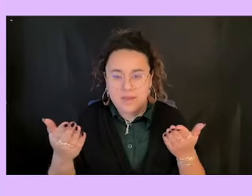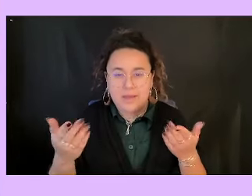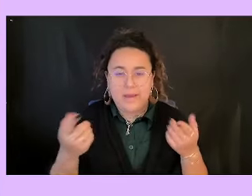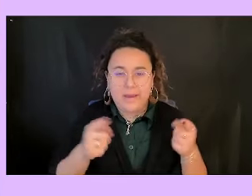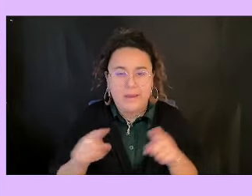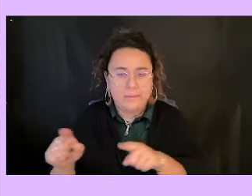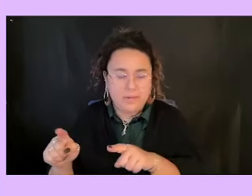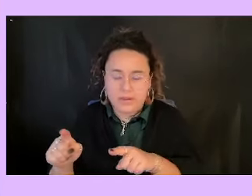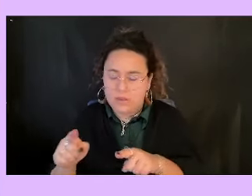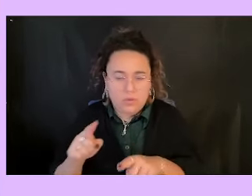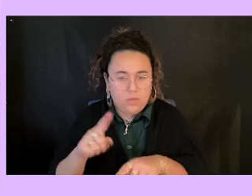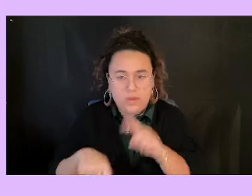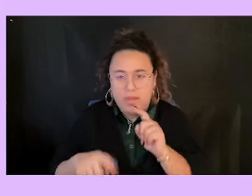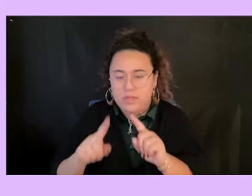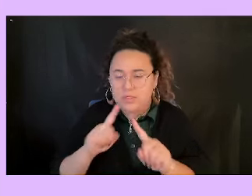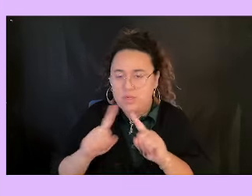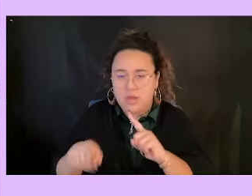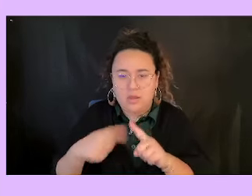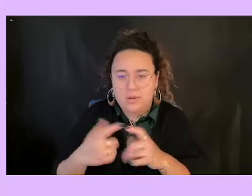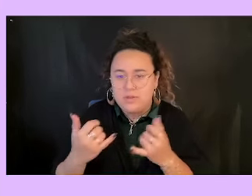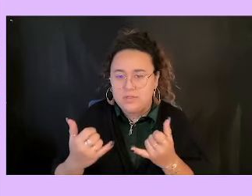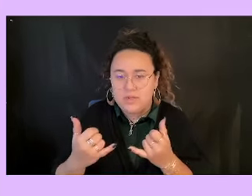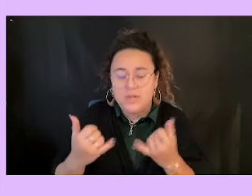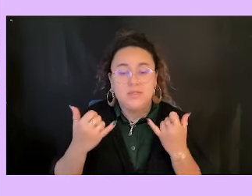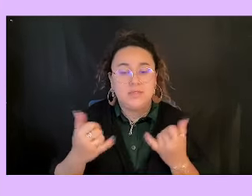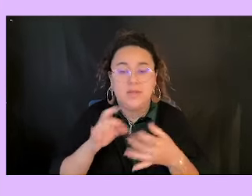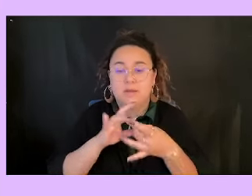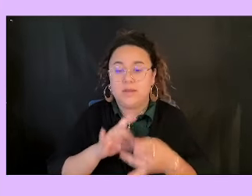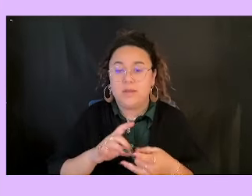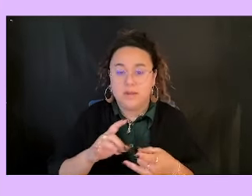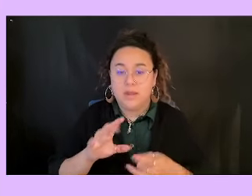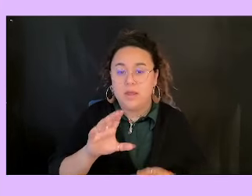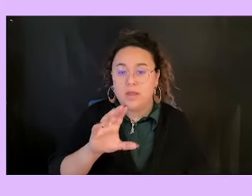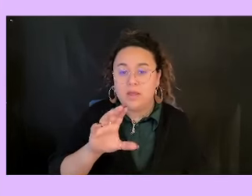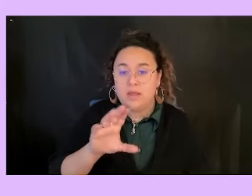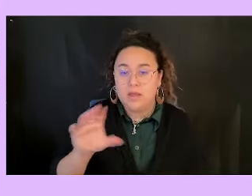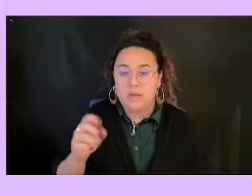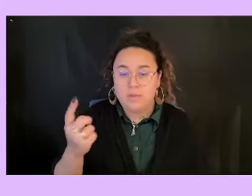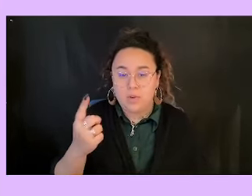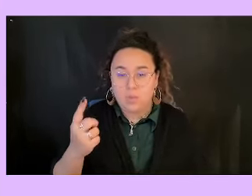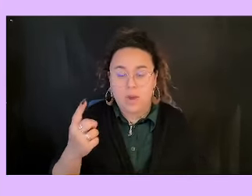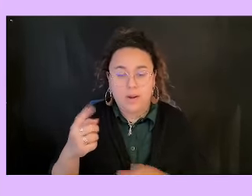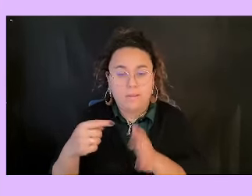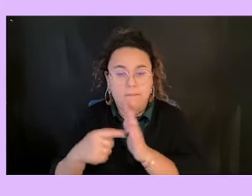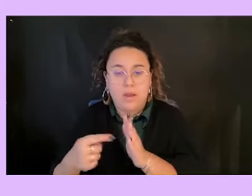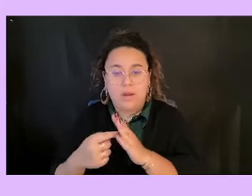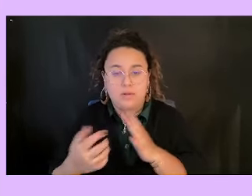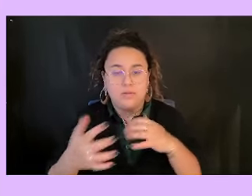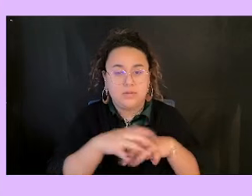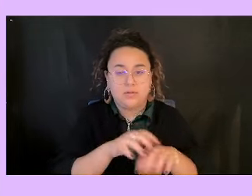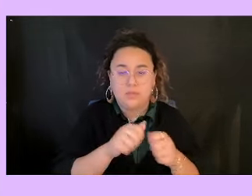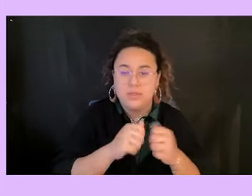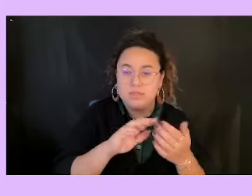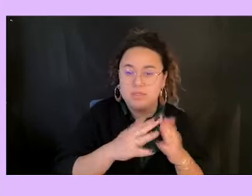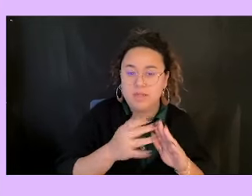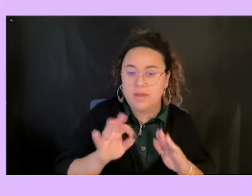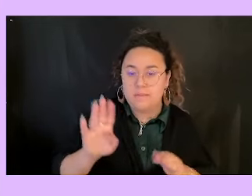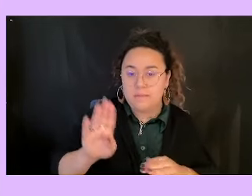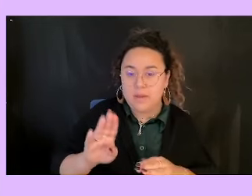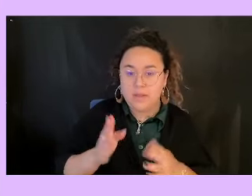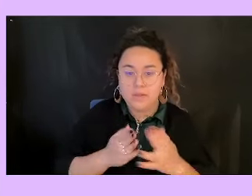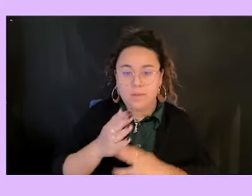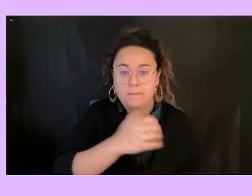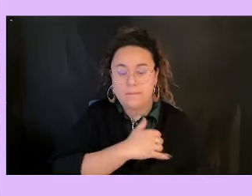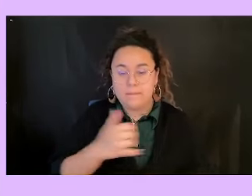don't get to talk about today. So today it has to do with where Company One's model intersects with the city of Boston through the mayor's office